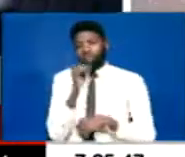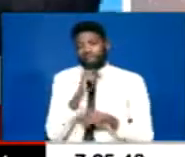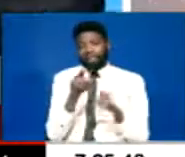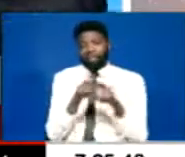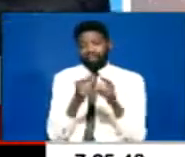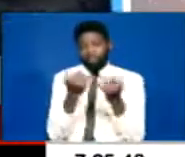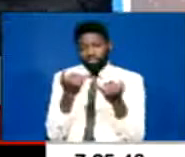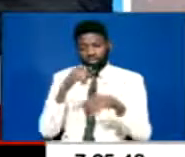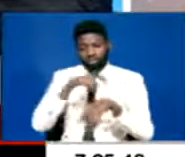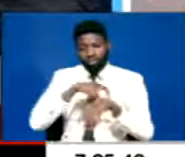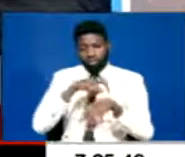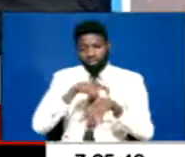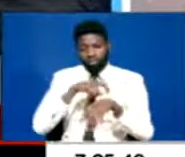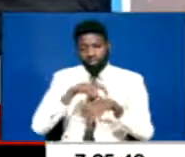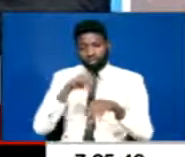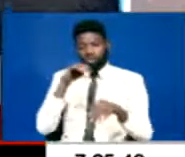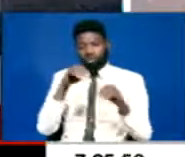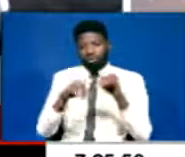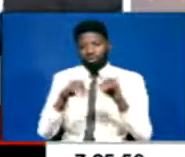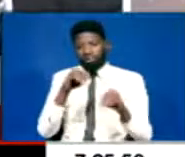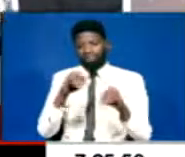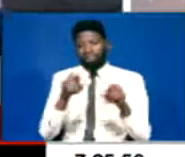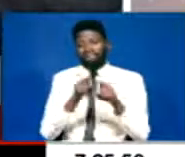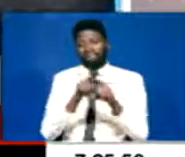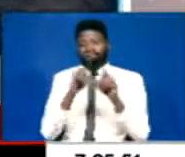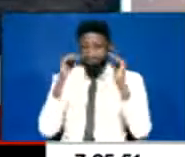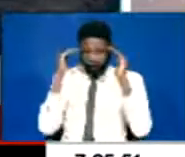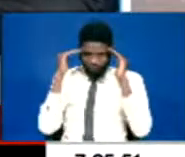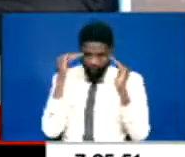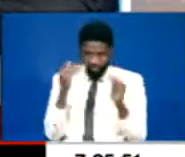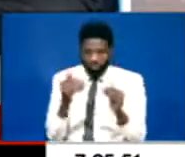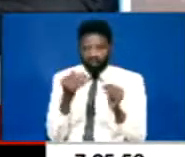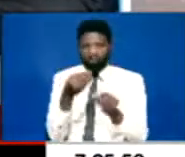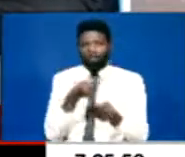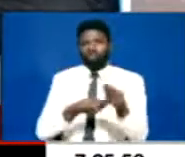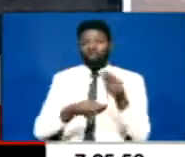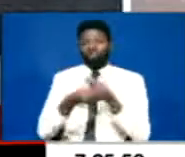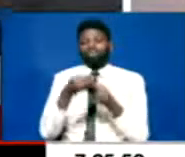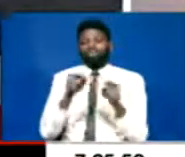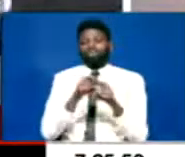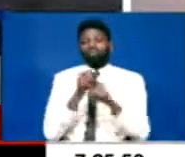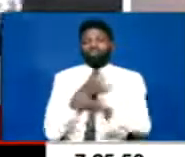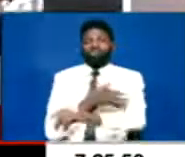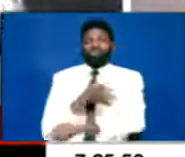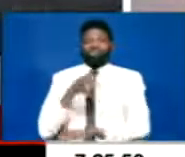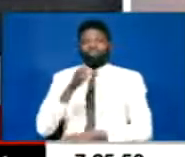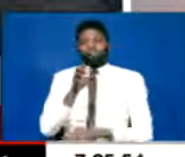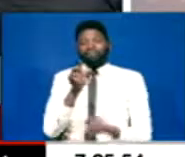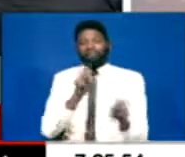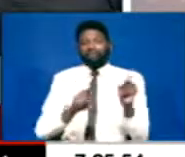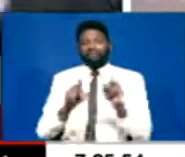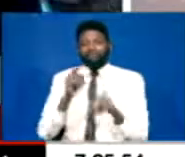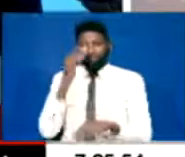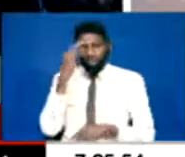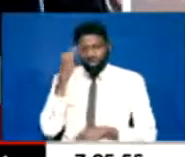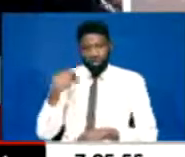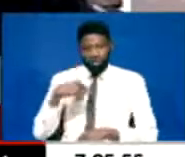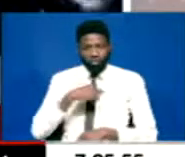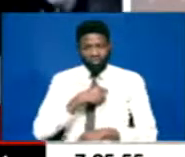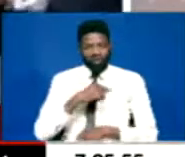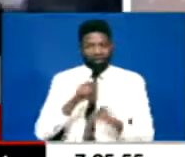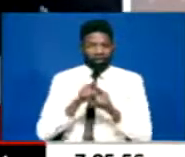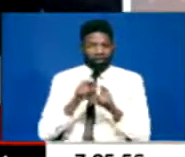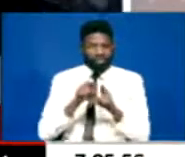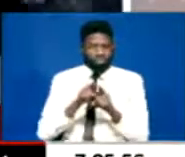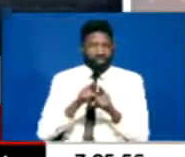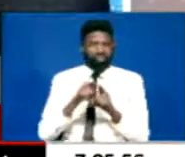election is about the economy and the empowerment of people because of what we have had to deal with the last few years